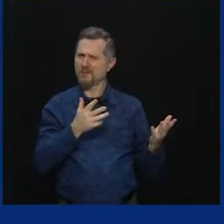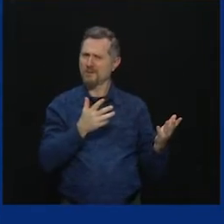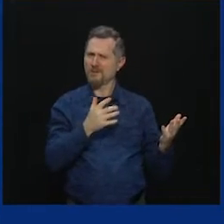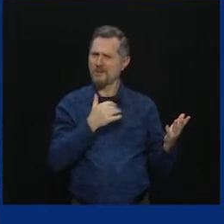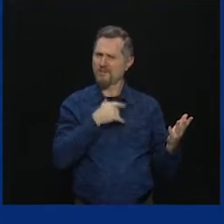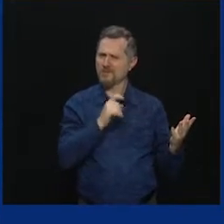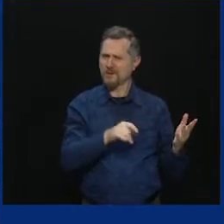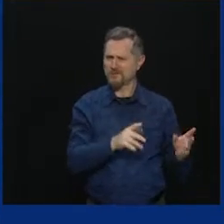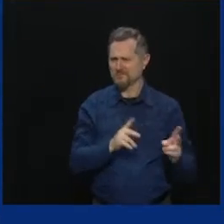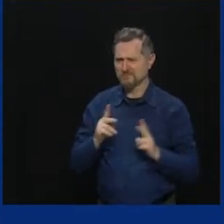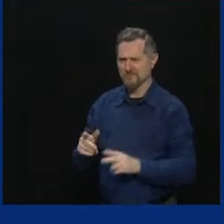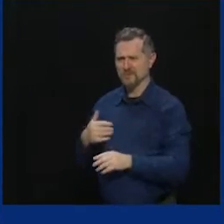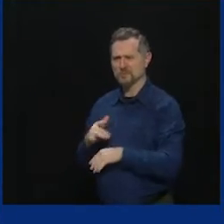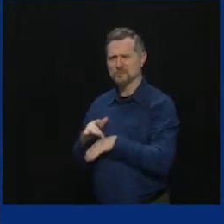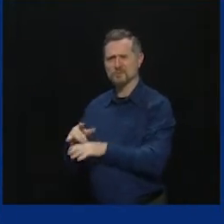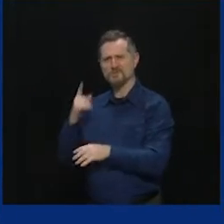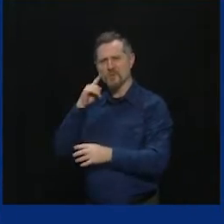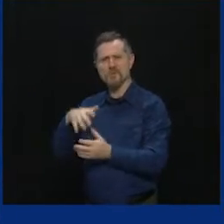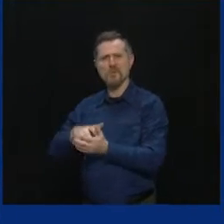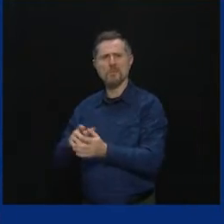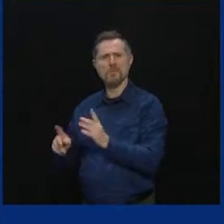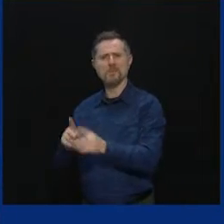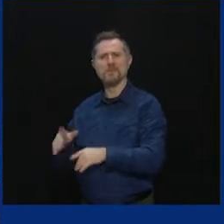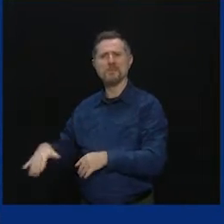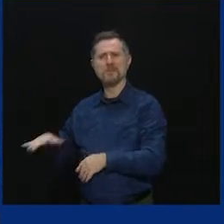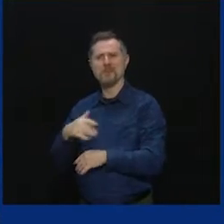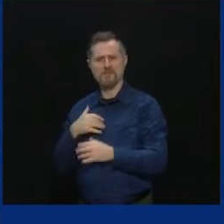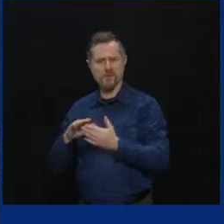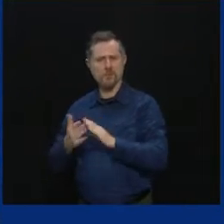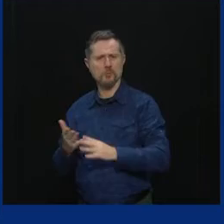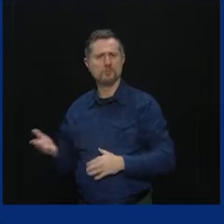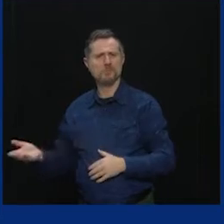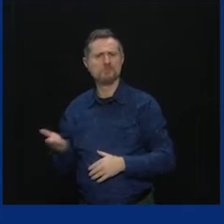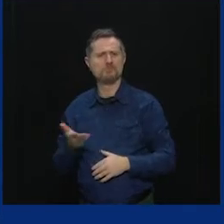for the most vulnerable people in our communities.